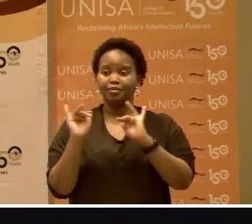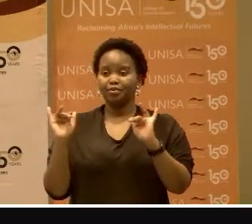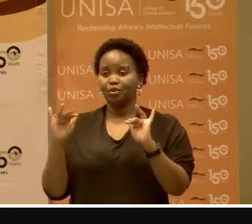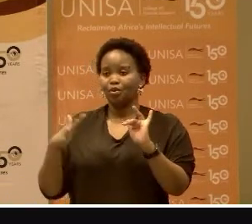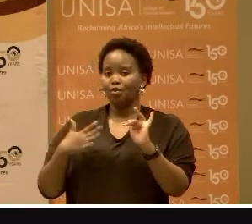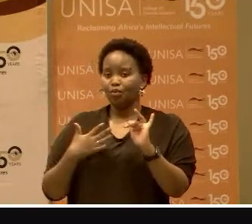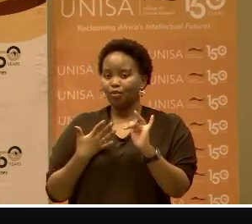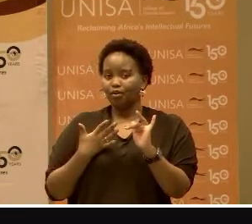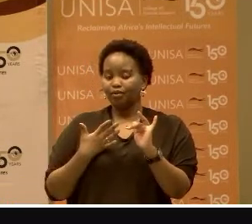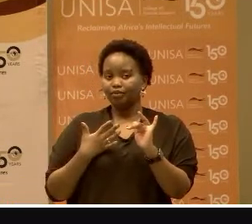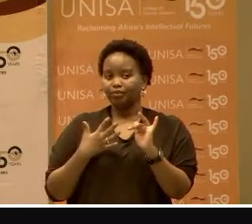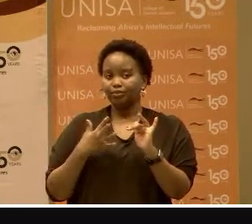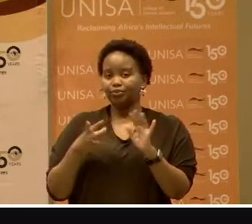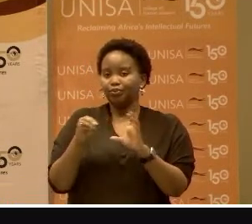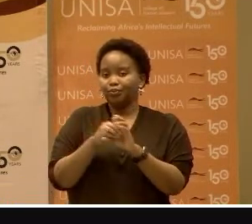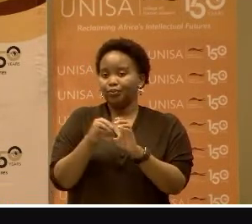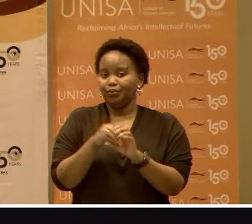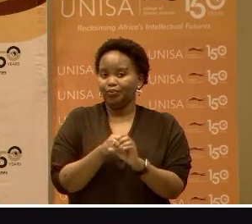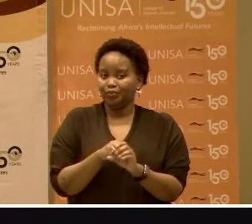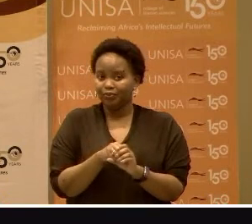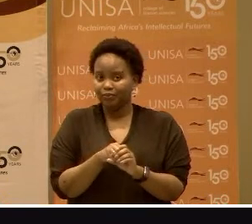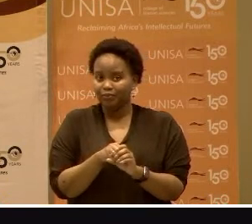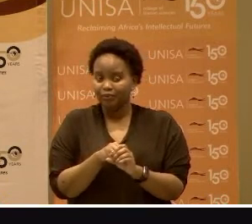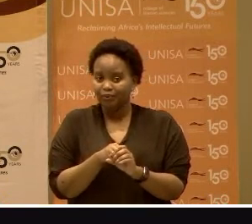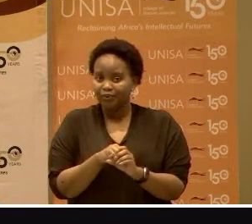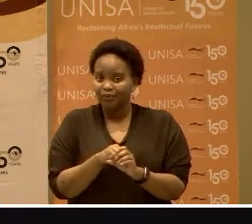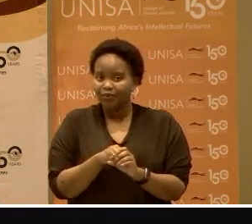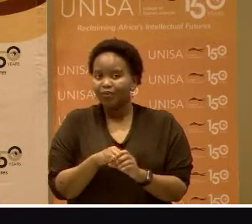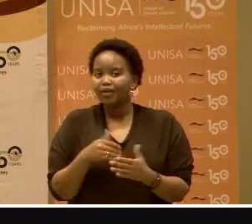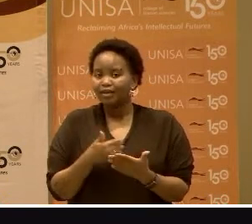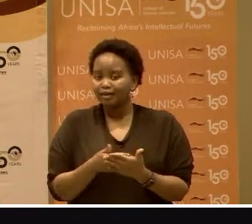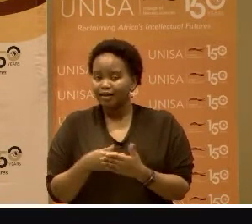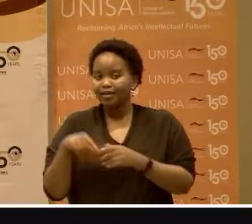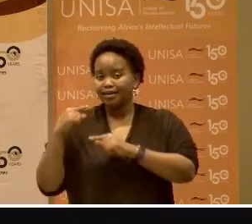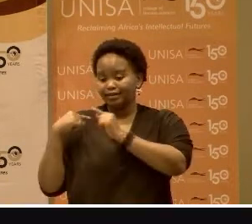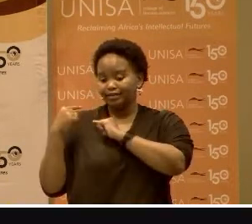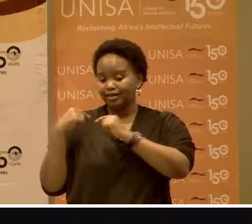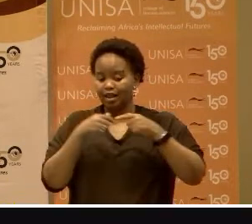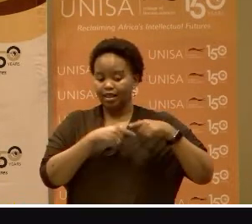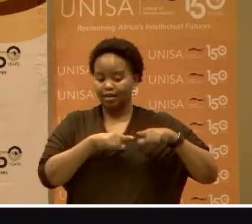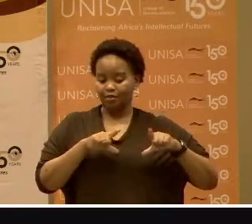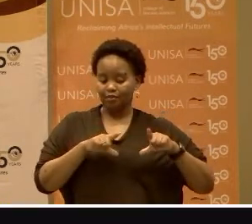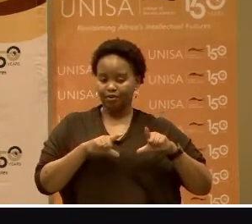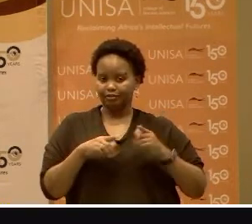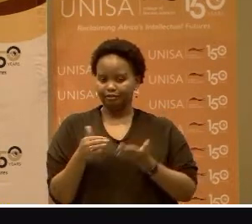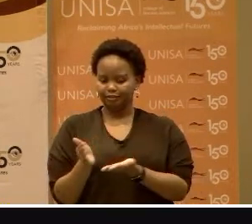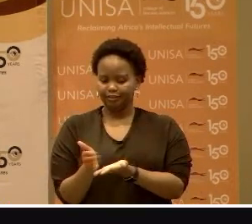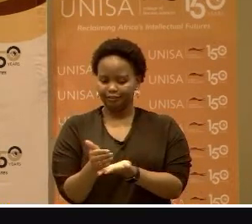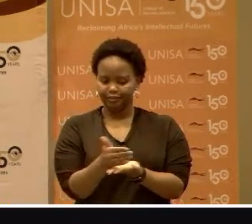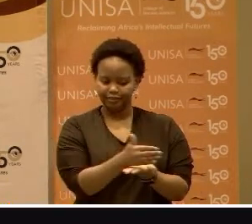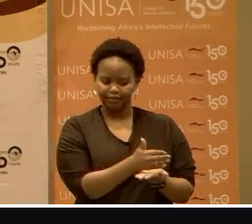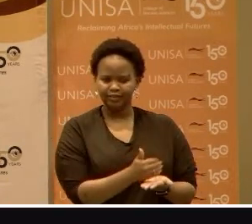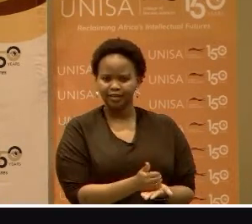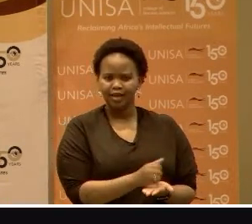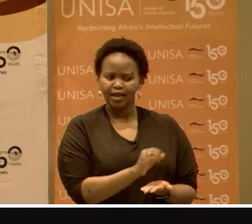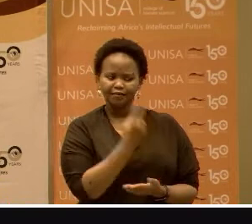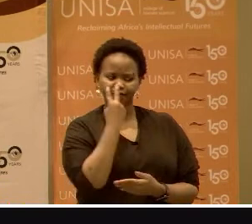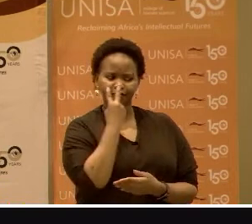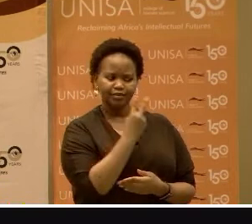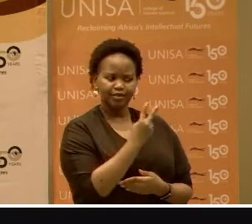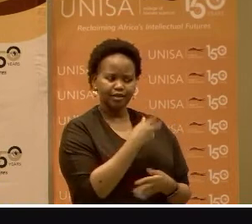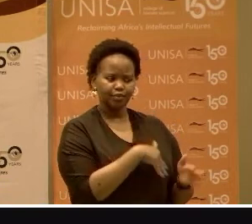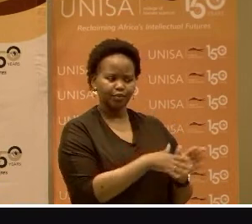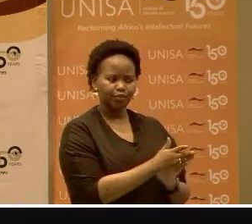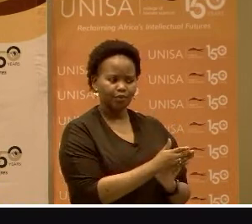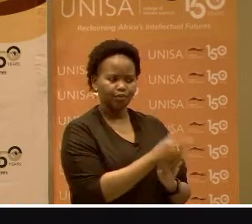to revitalize and promote the indigenous languages. Providing access to language resources. Libraries can provide